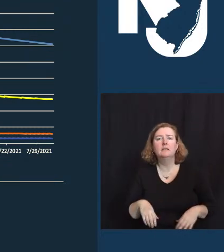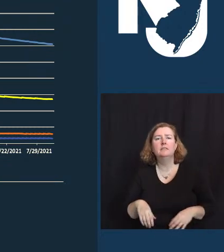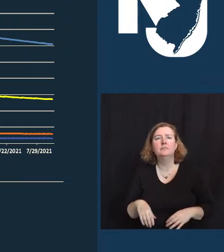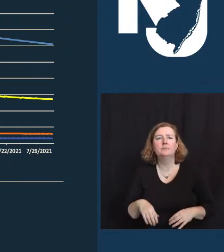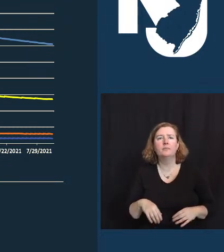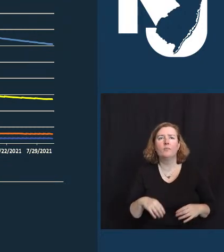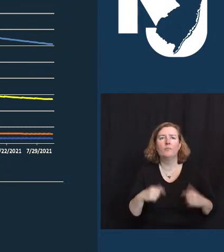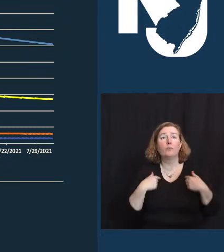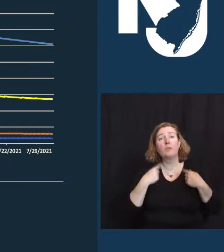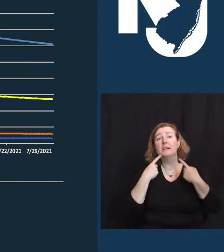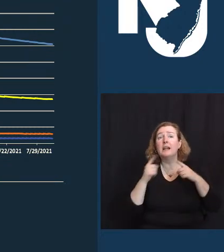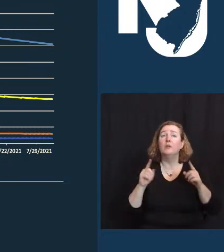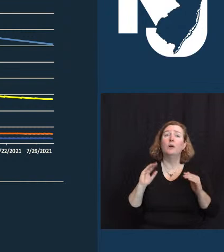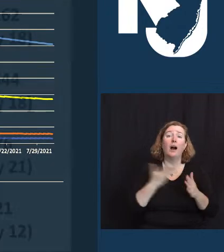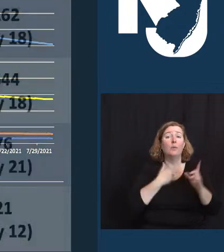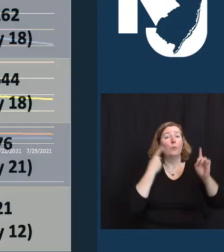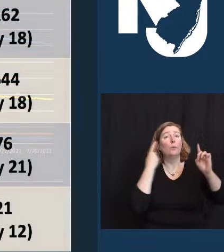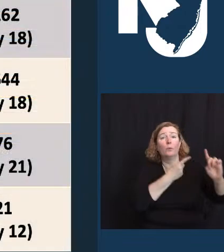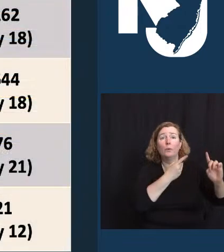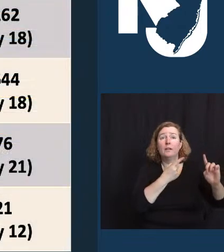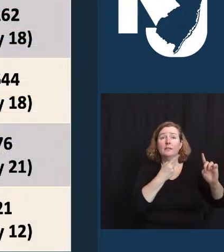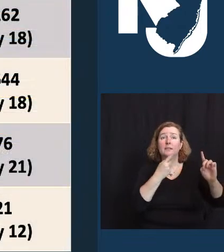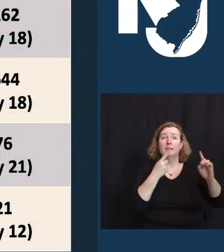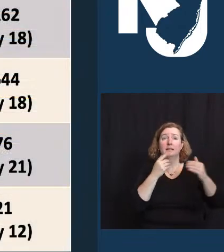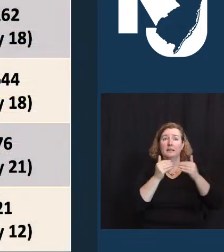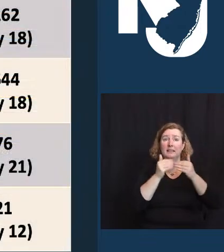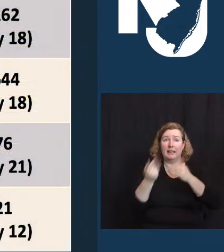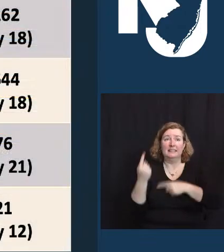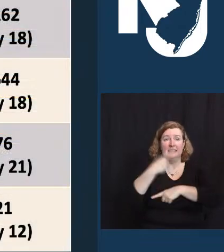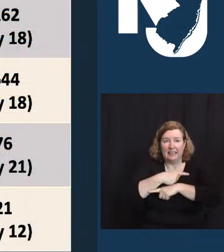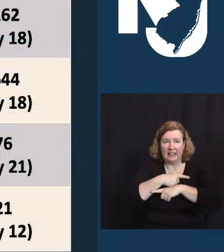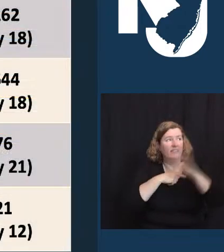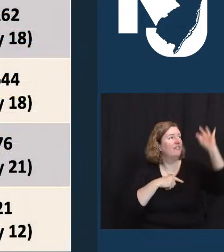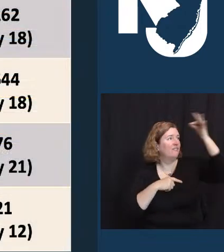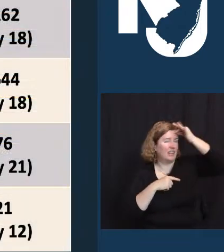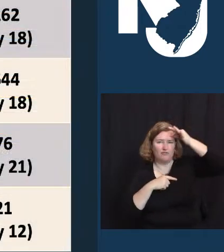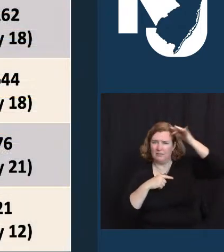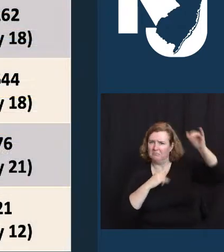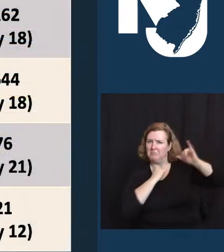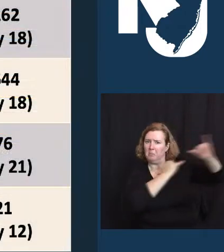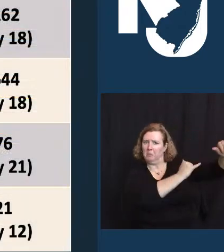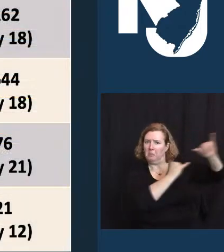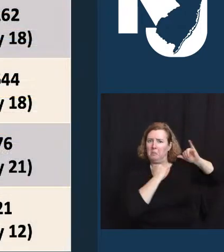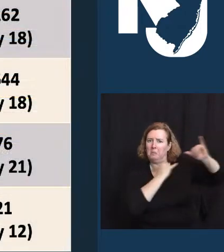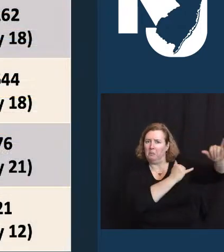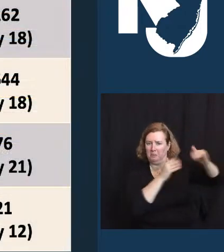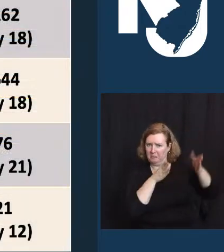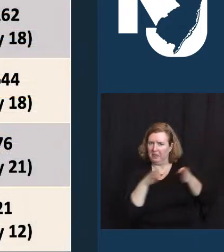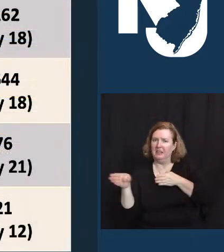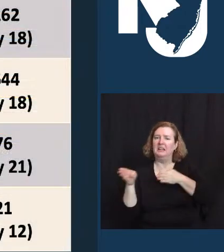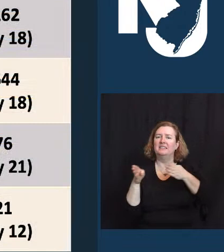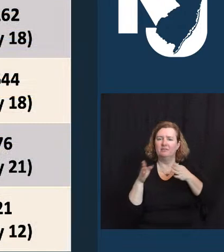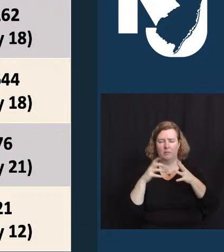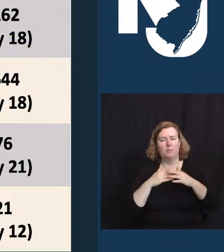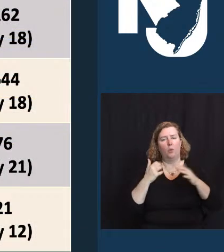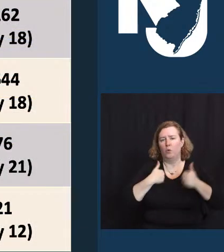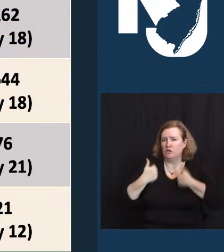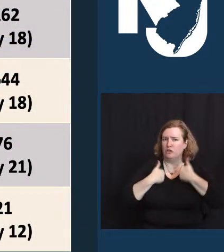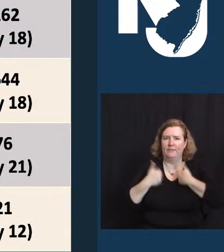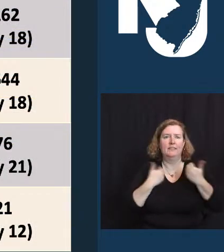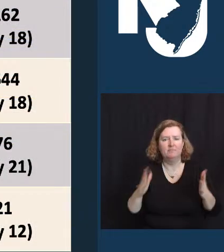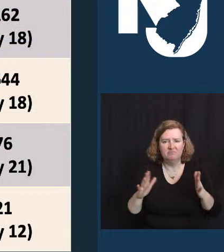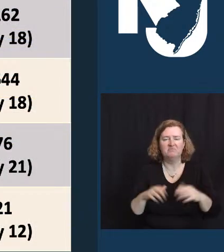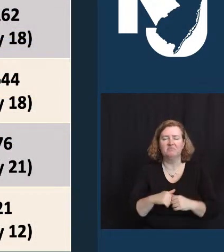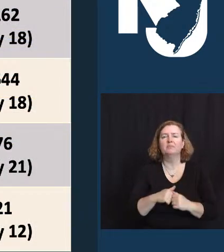has done it. Now again, the models change daily based on the latest data. This is now showing you the first slide again. But